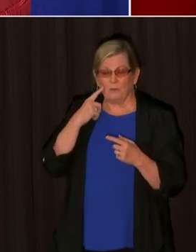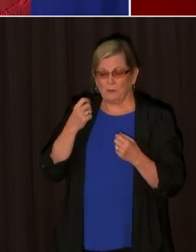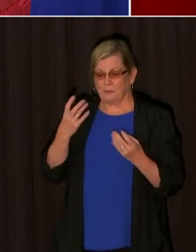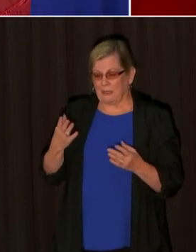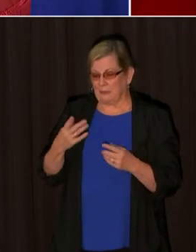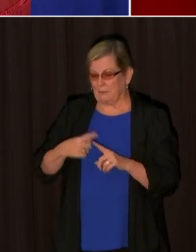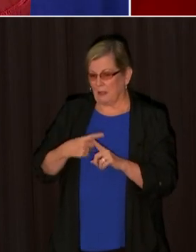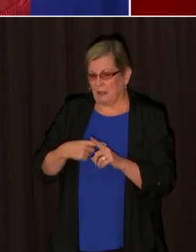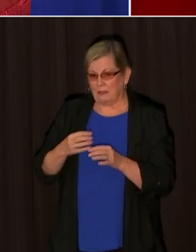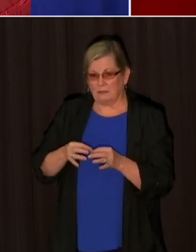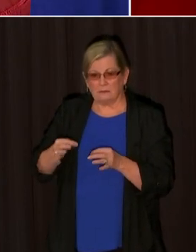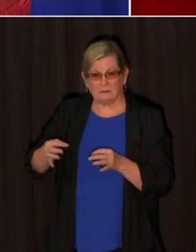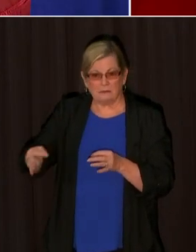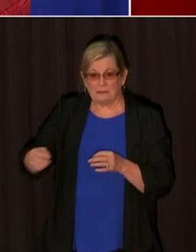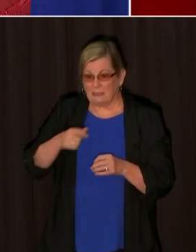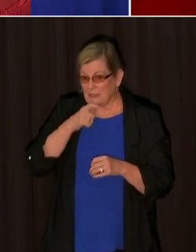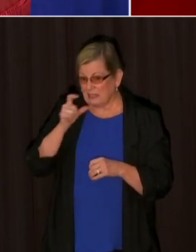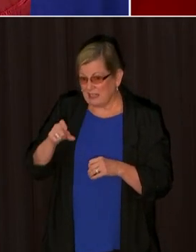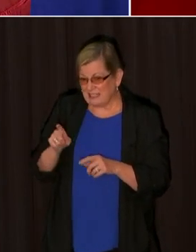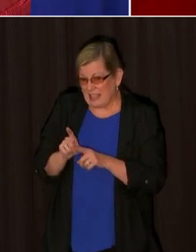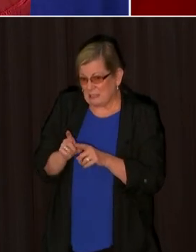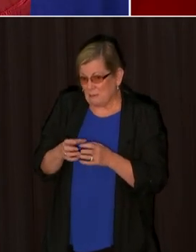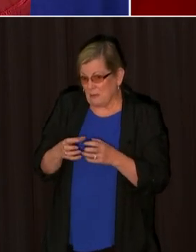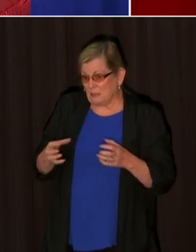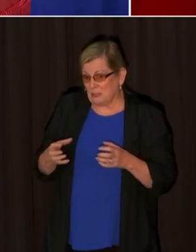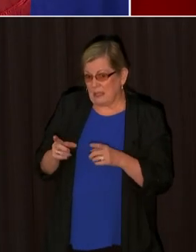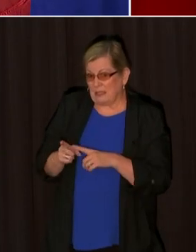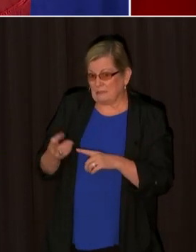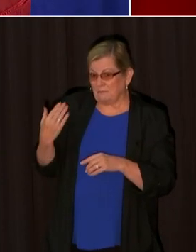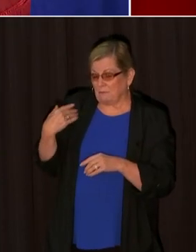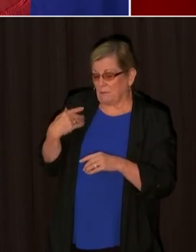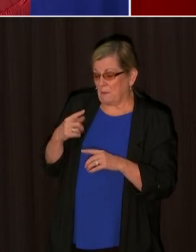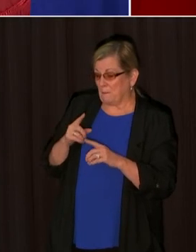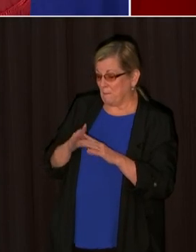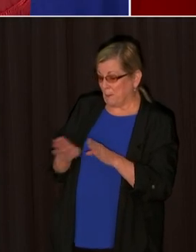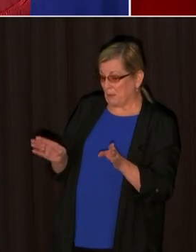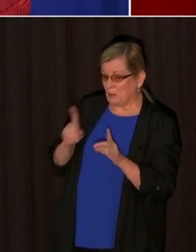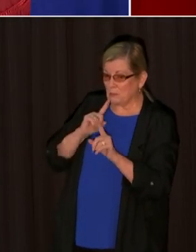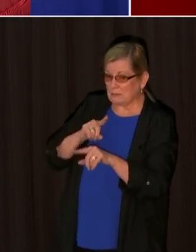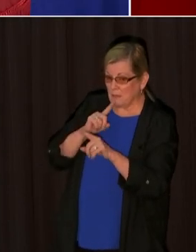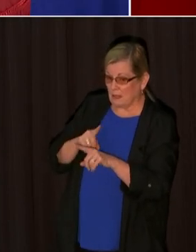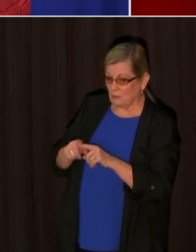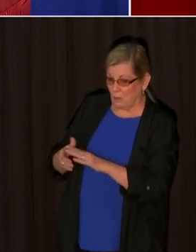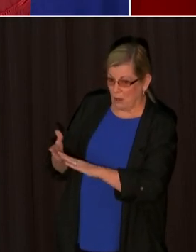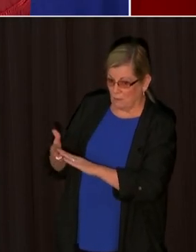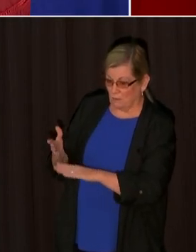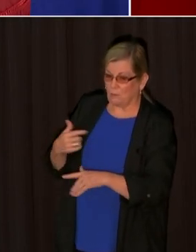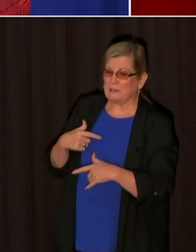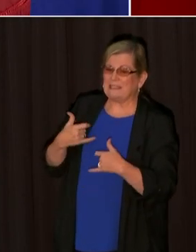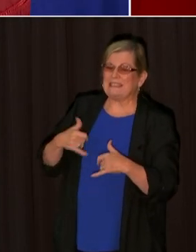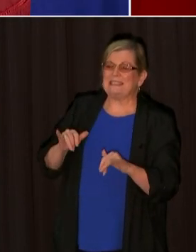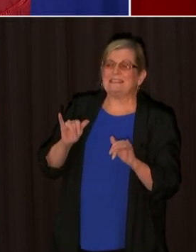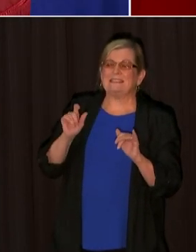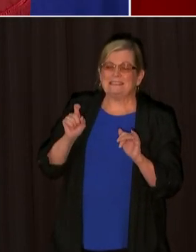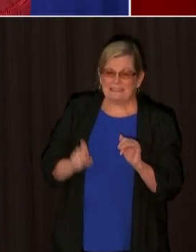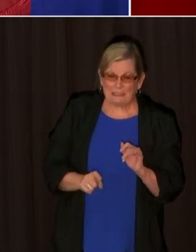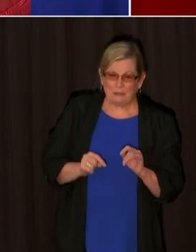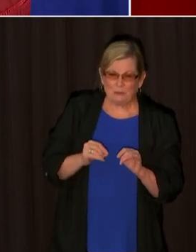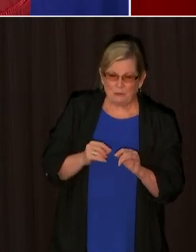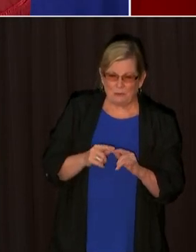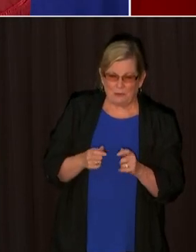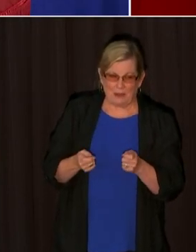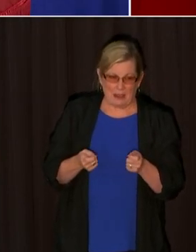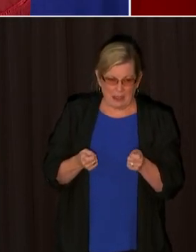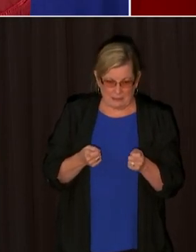much for the public health response operationally, but we will continue to need it administratively.